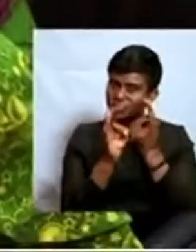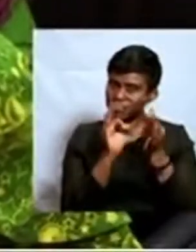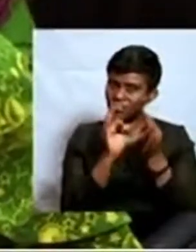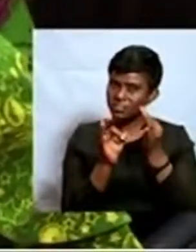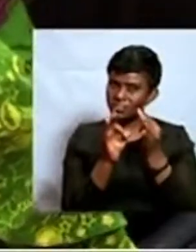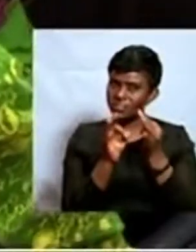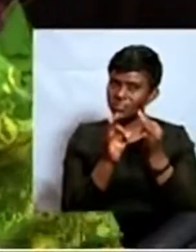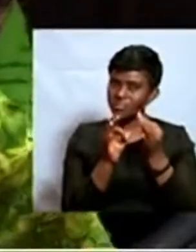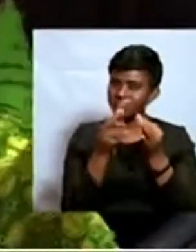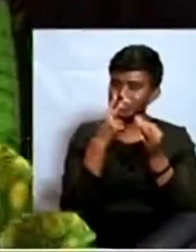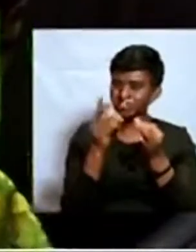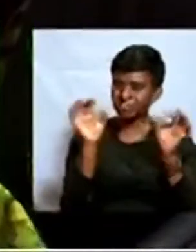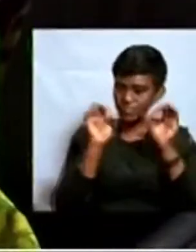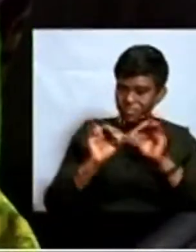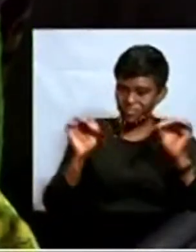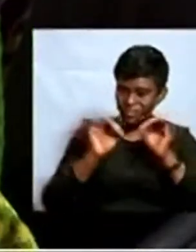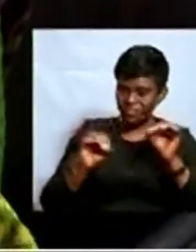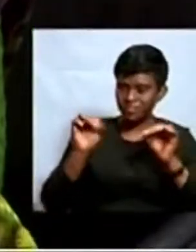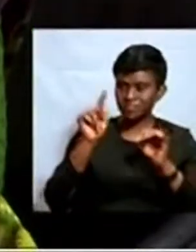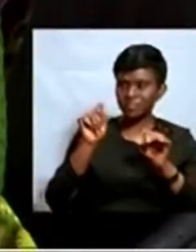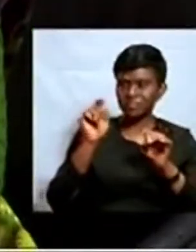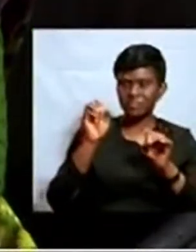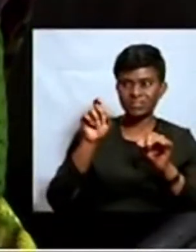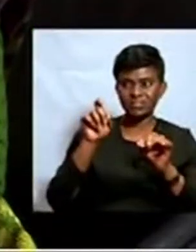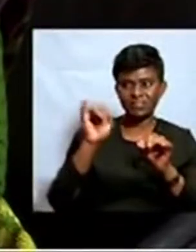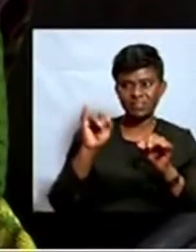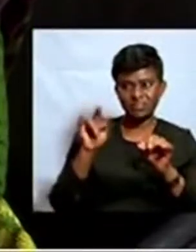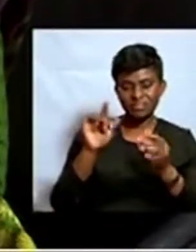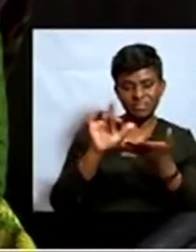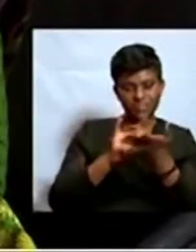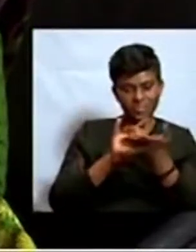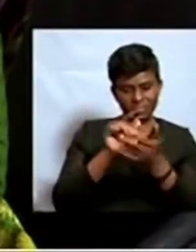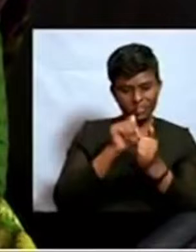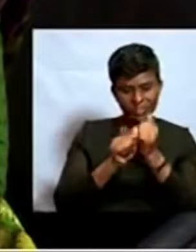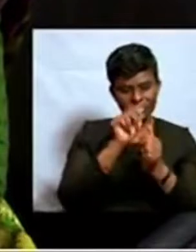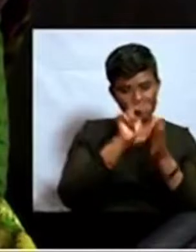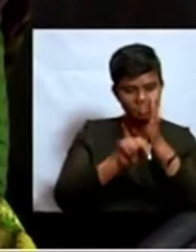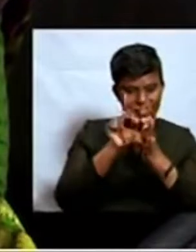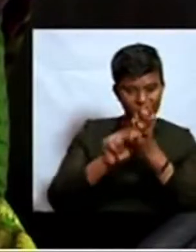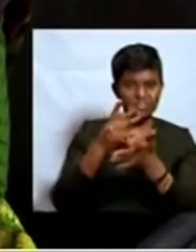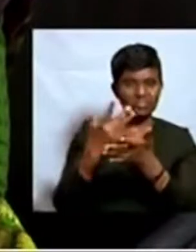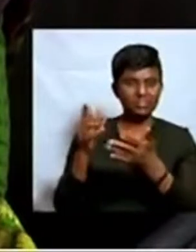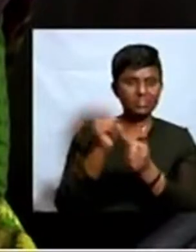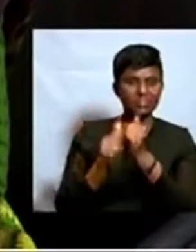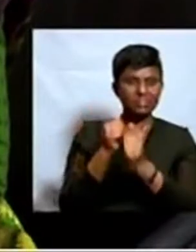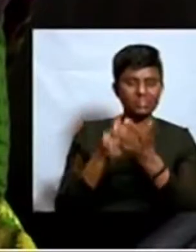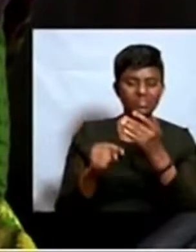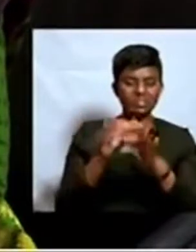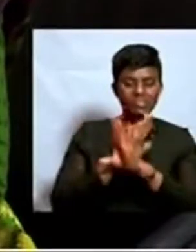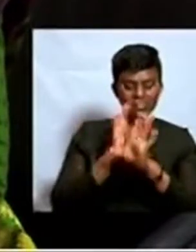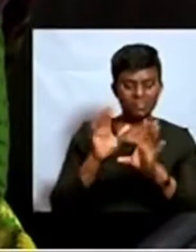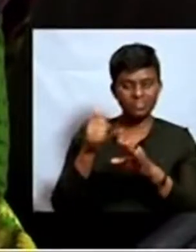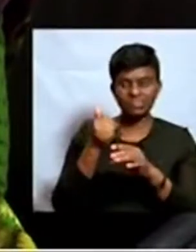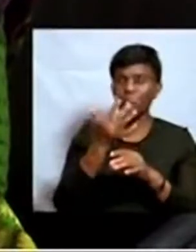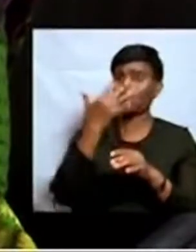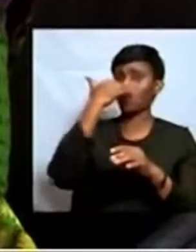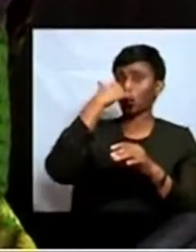say that thing is non-toxic, but it's a chemical that kills something, which Zambians